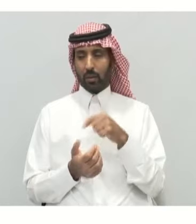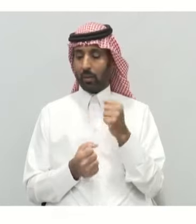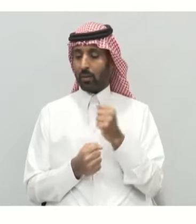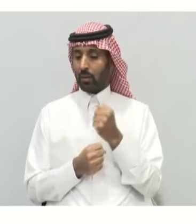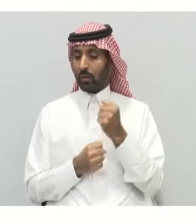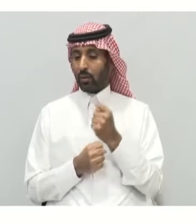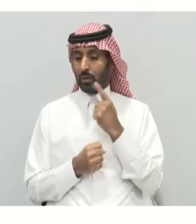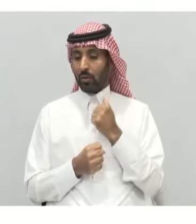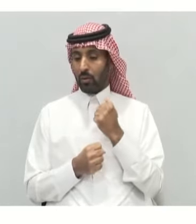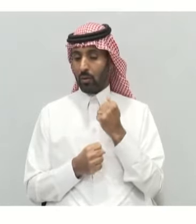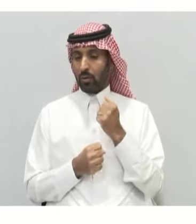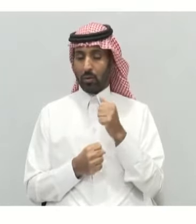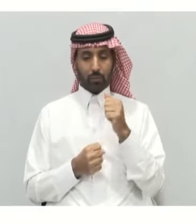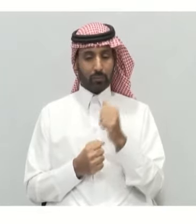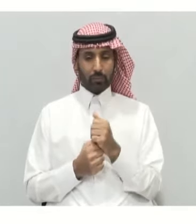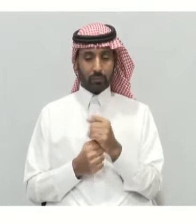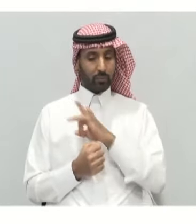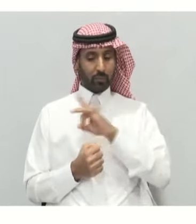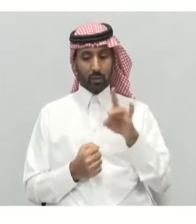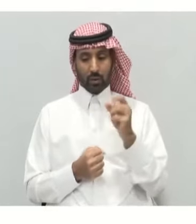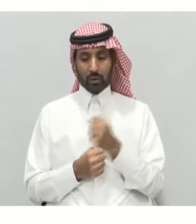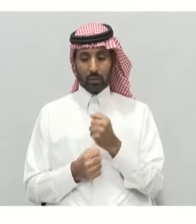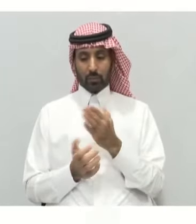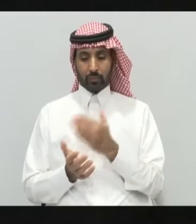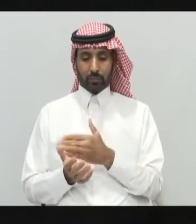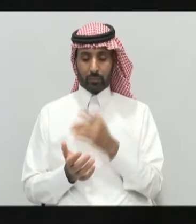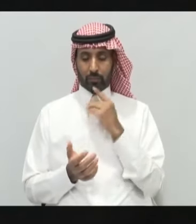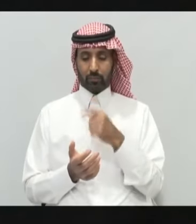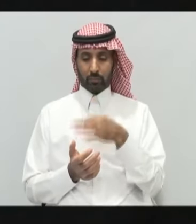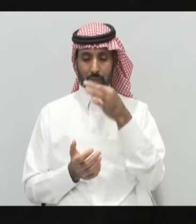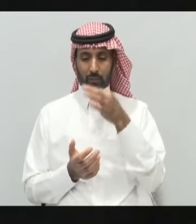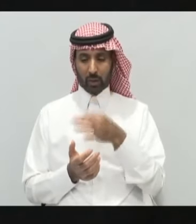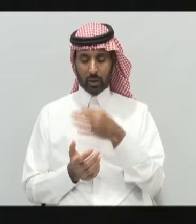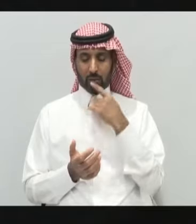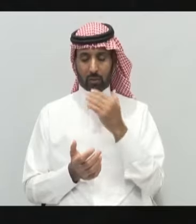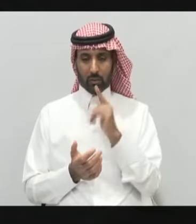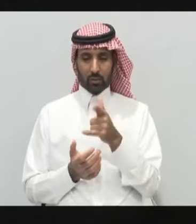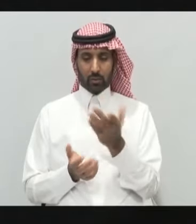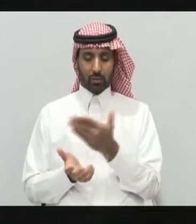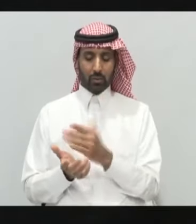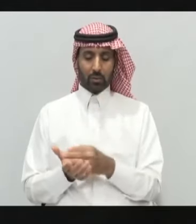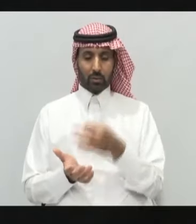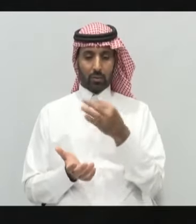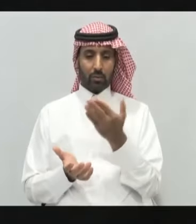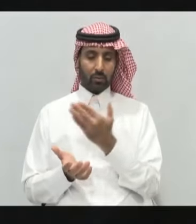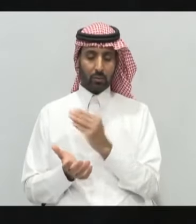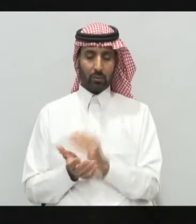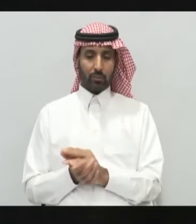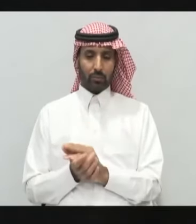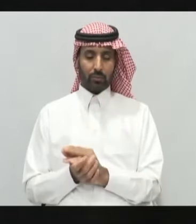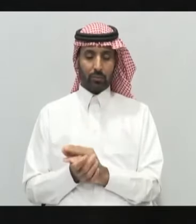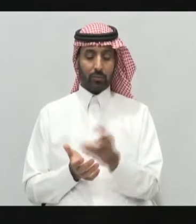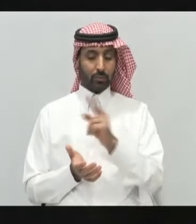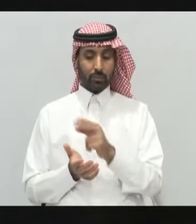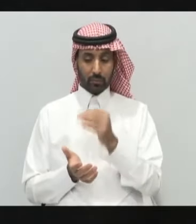He takes French. No, he doesn't. He takes French. This is how can we make questions